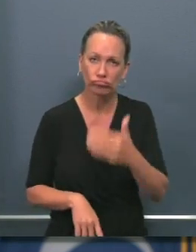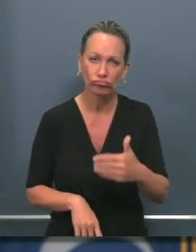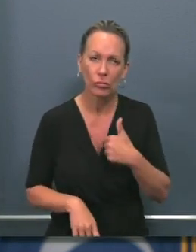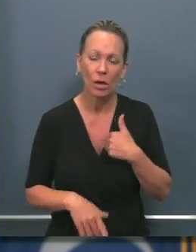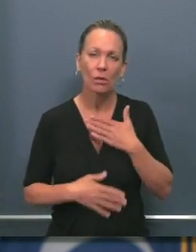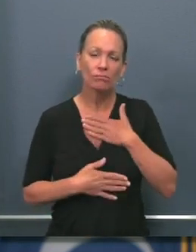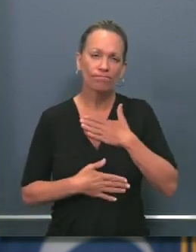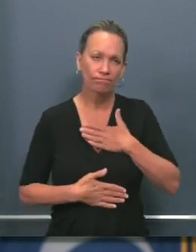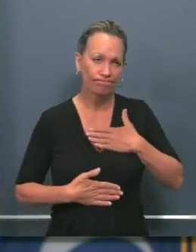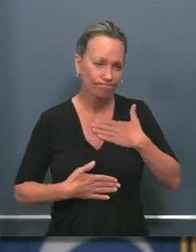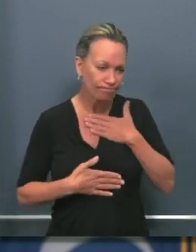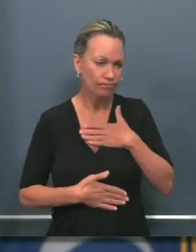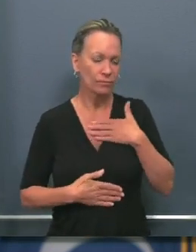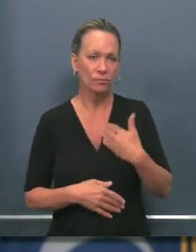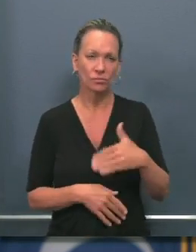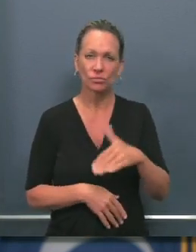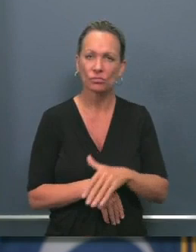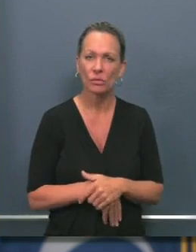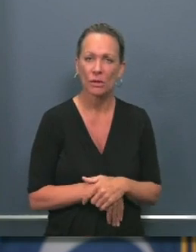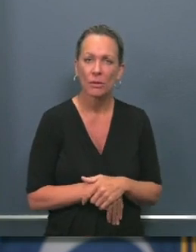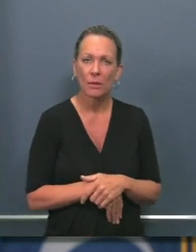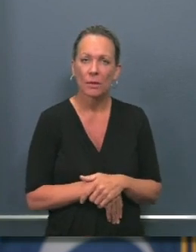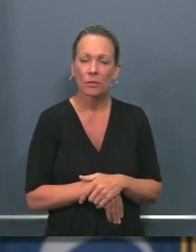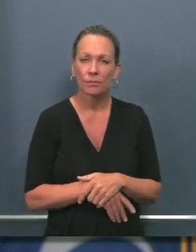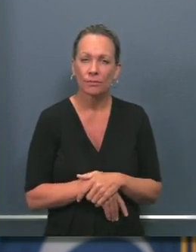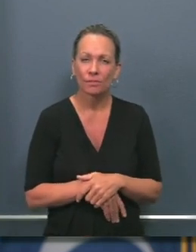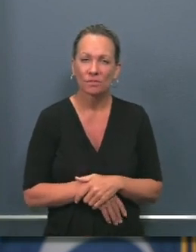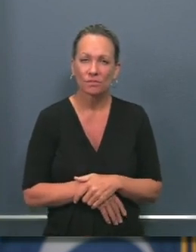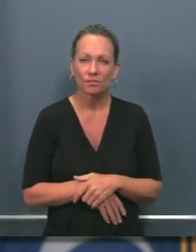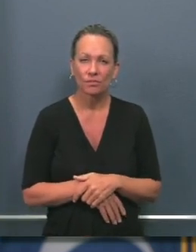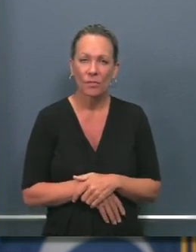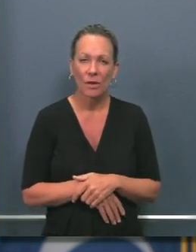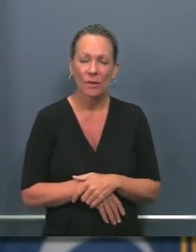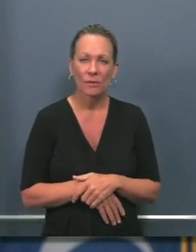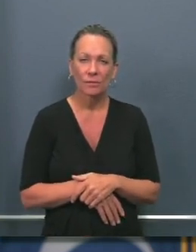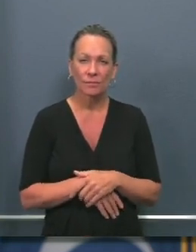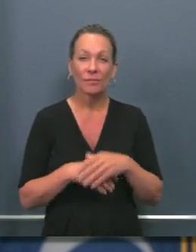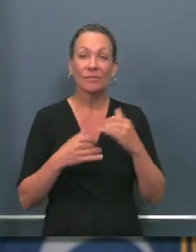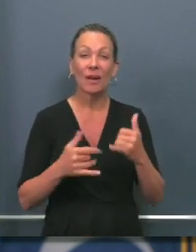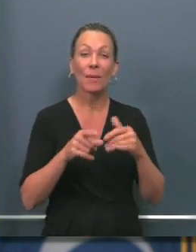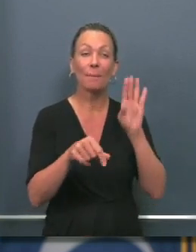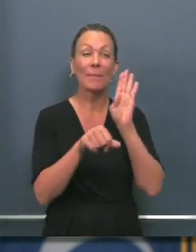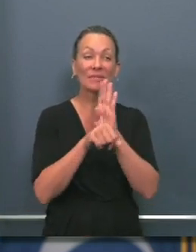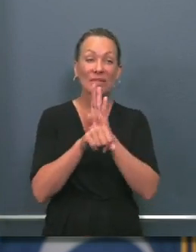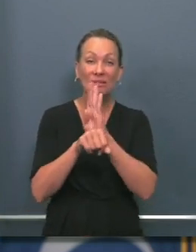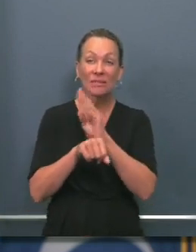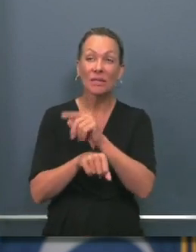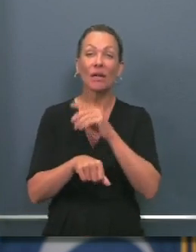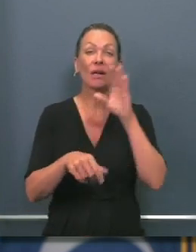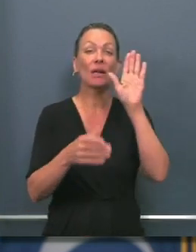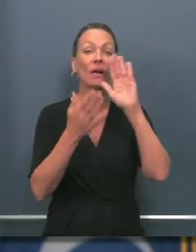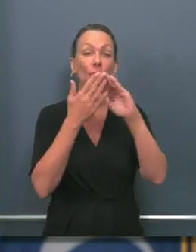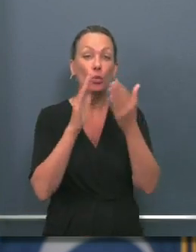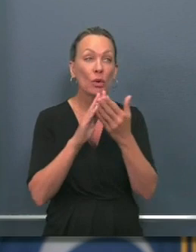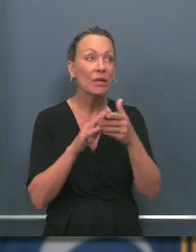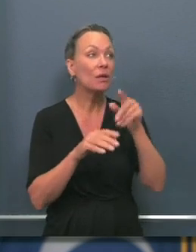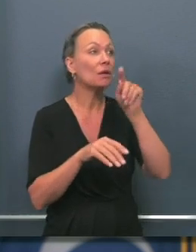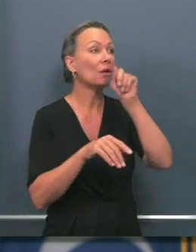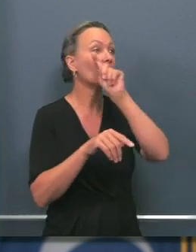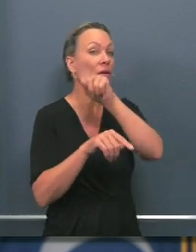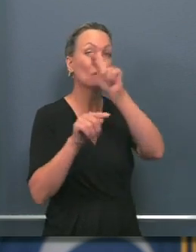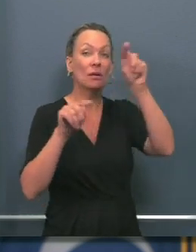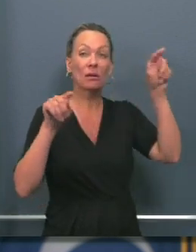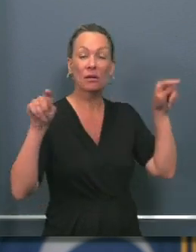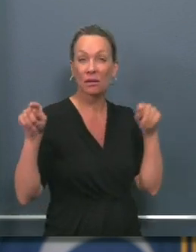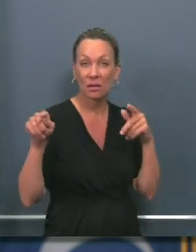a very small number of people, communities, businesses that are turning their back to